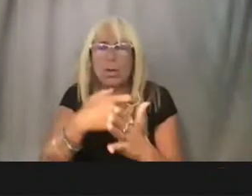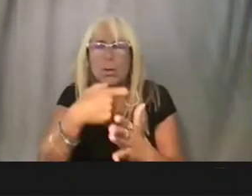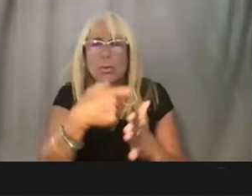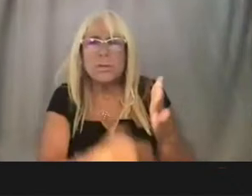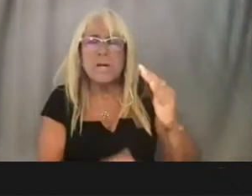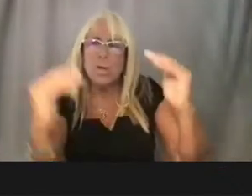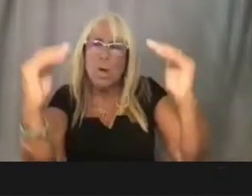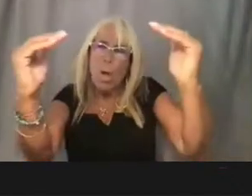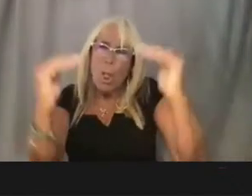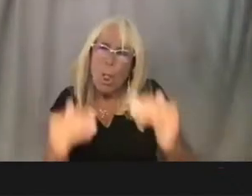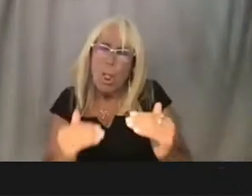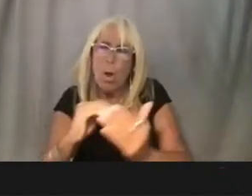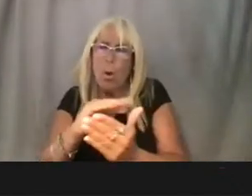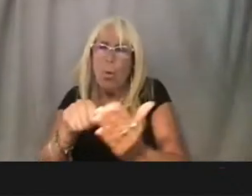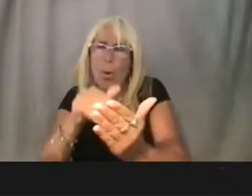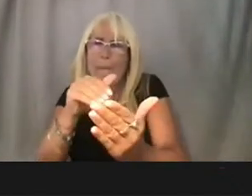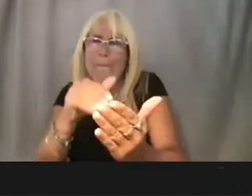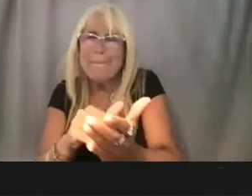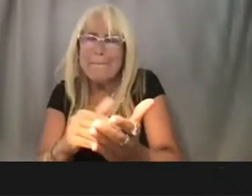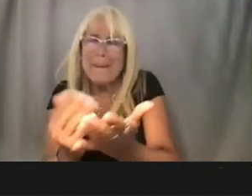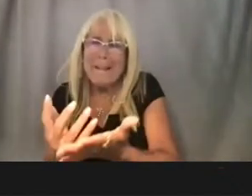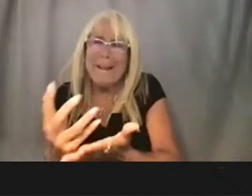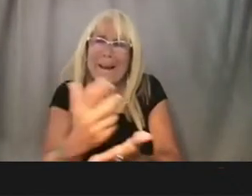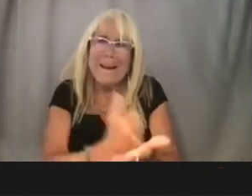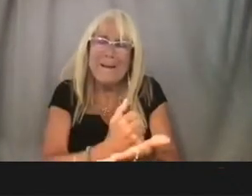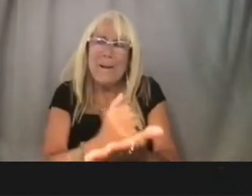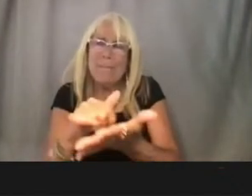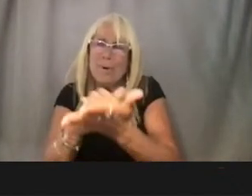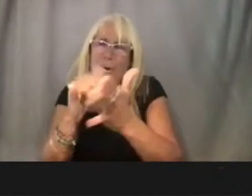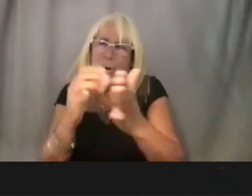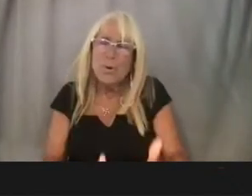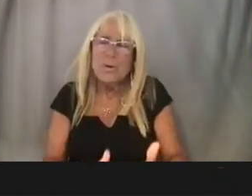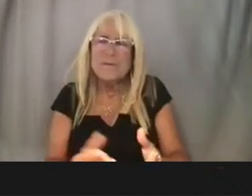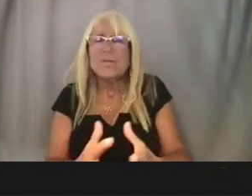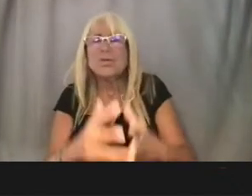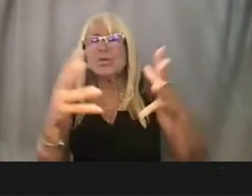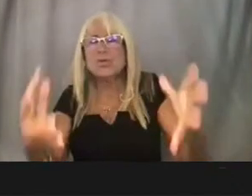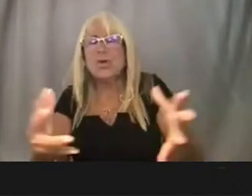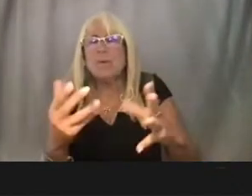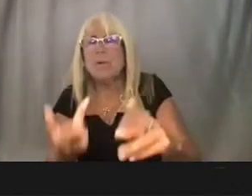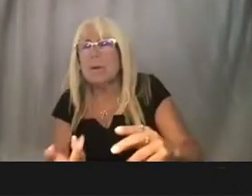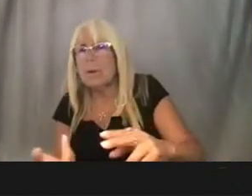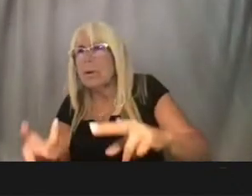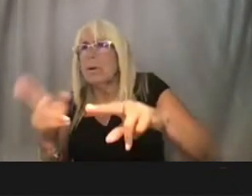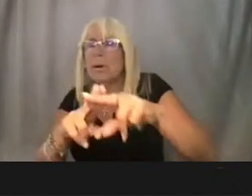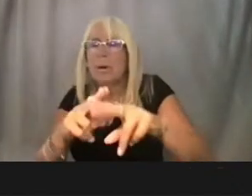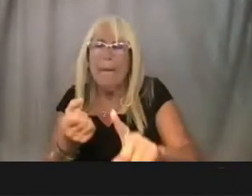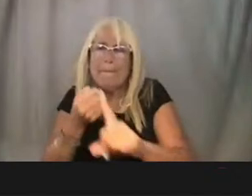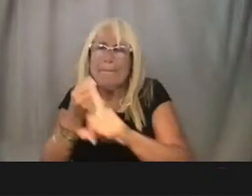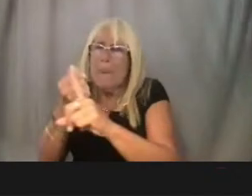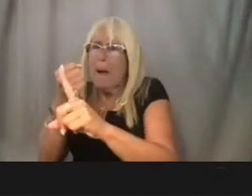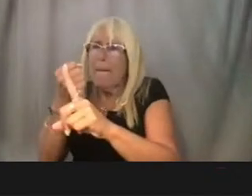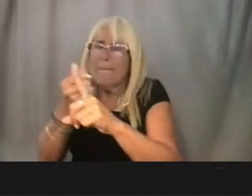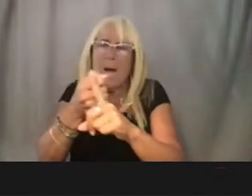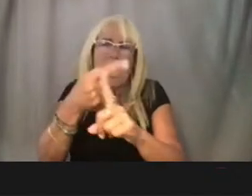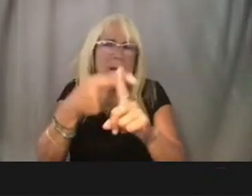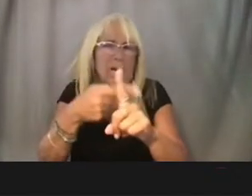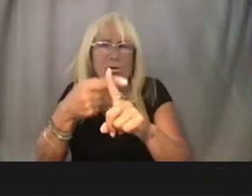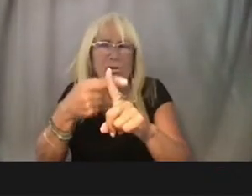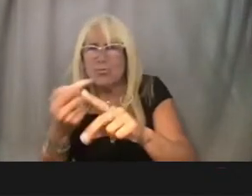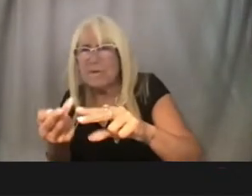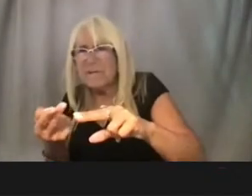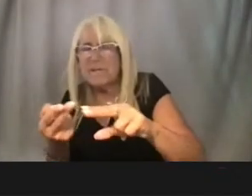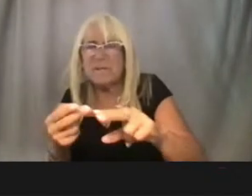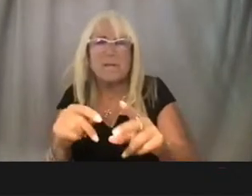and middle income New Yorkers are being heavily hit by exorbitant rent increases and by inflation can you please consider